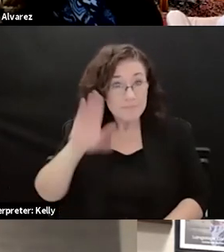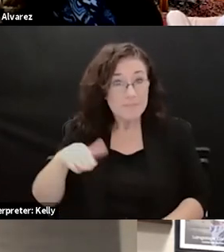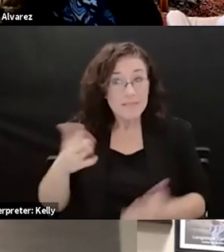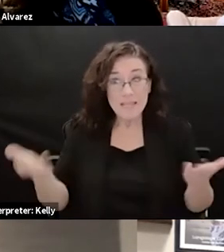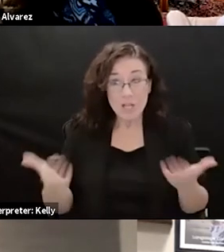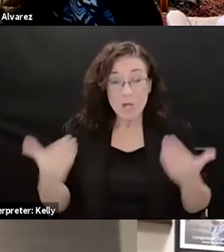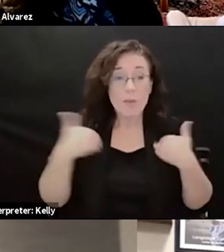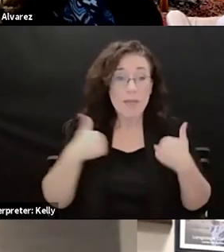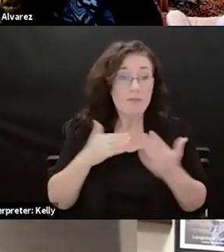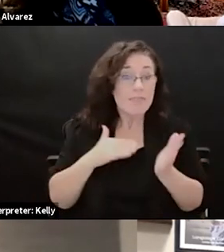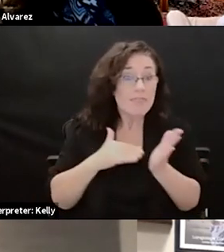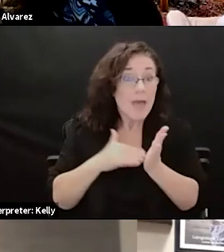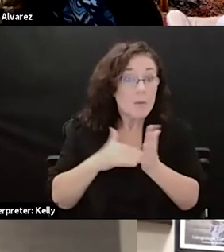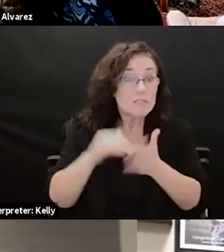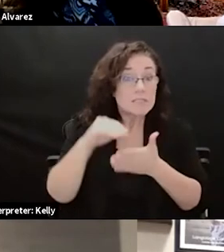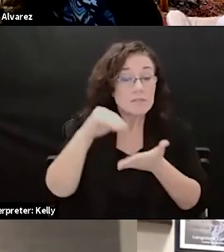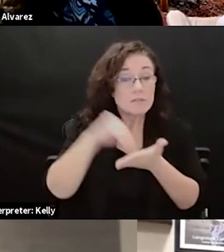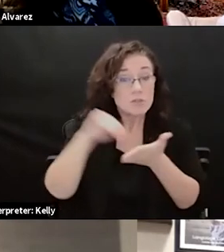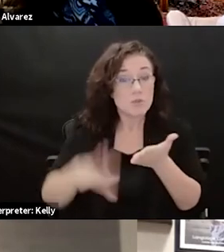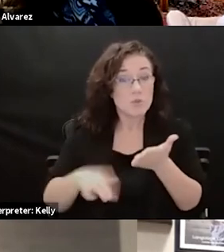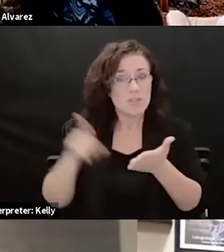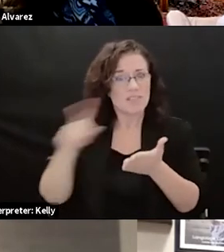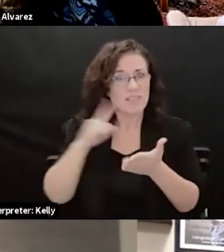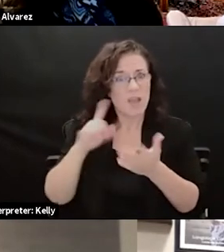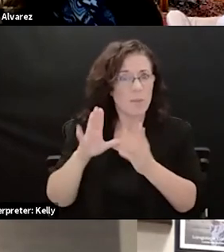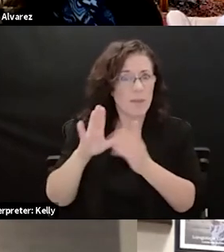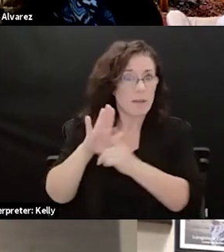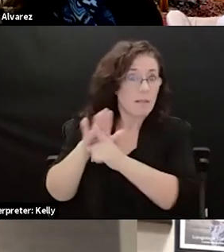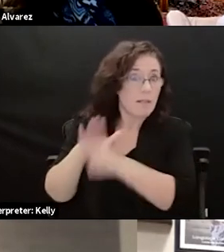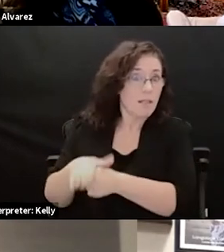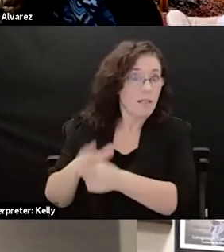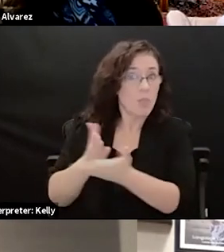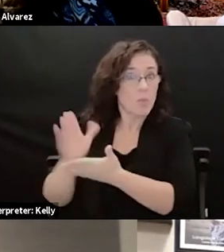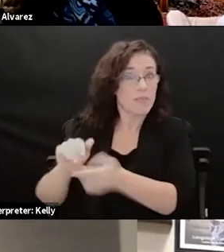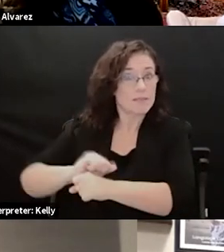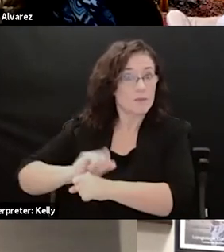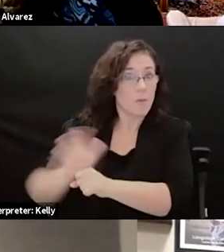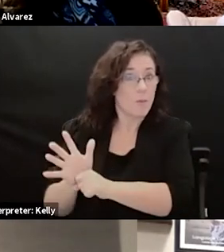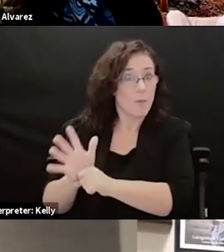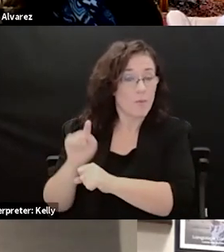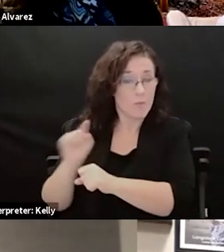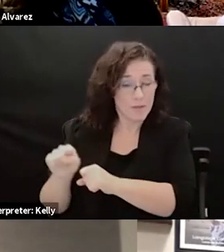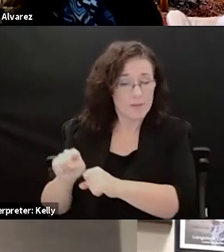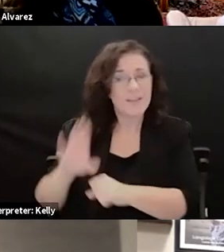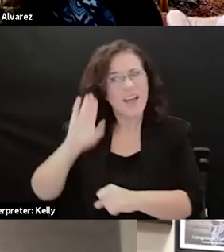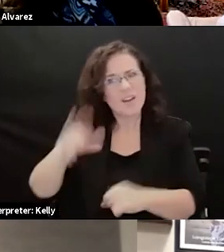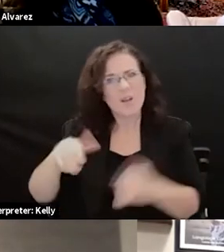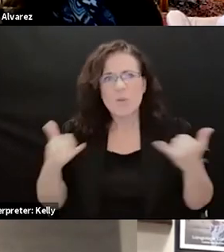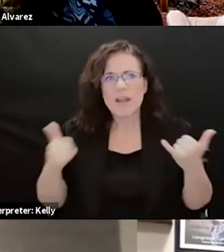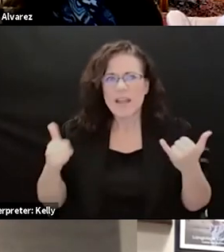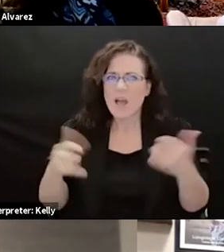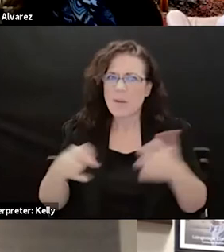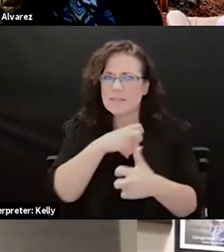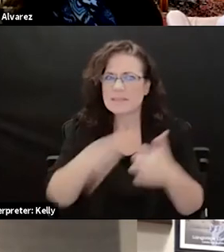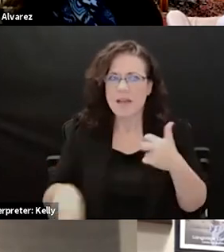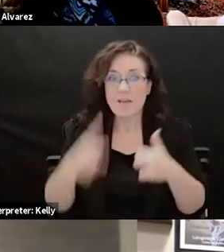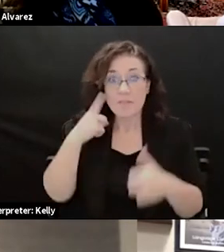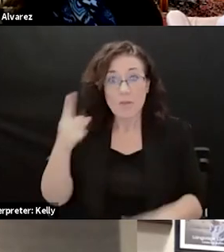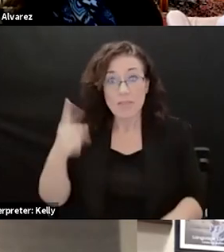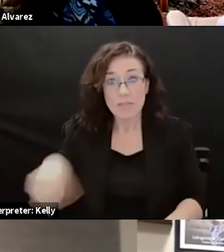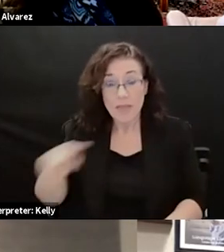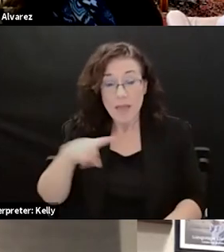being disproportionately impacted by this pandemic and while it's difficult right now for all of our kids including my own white